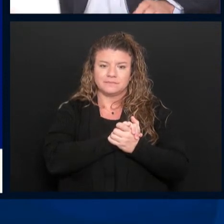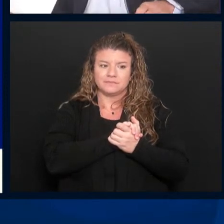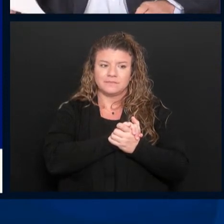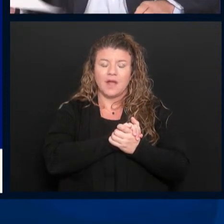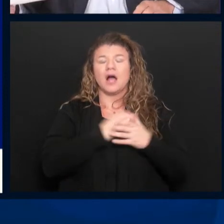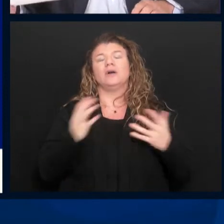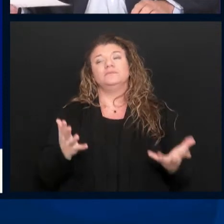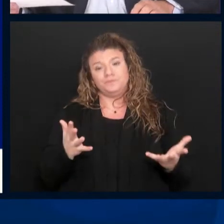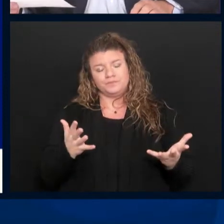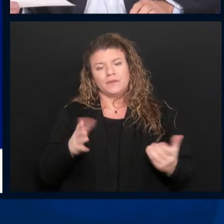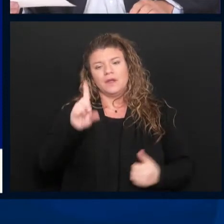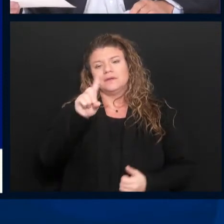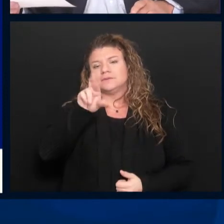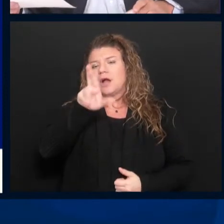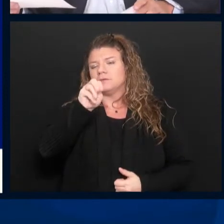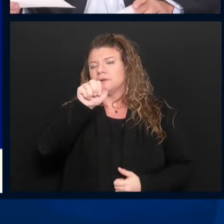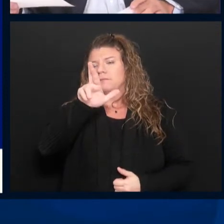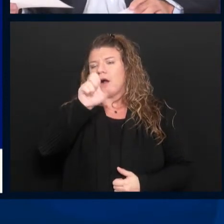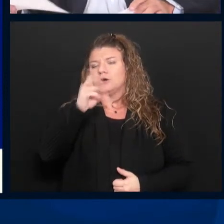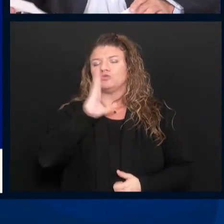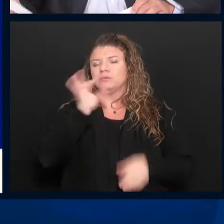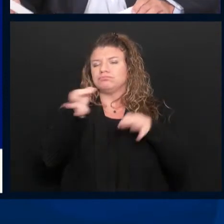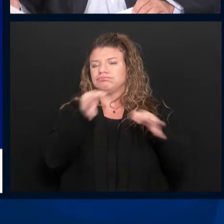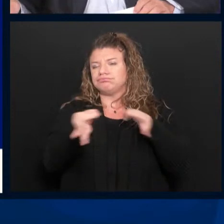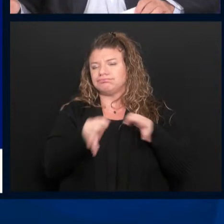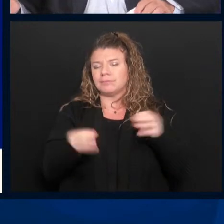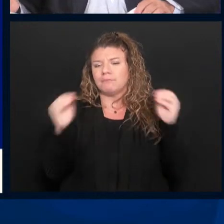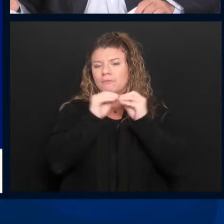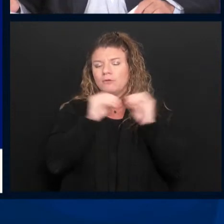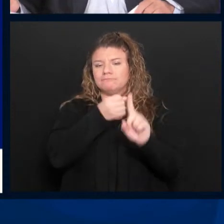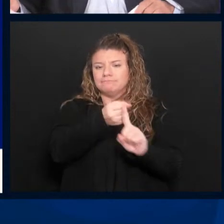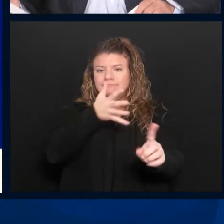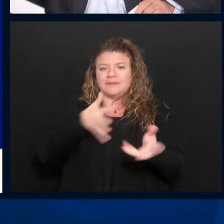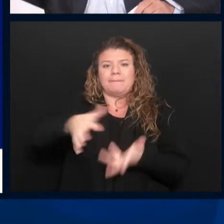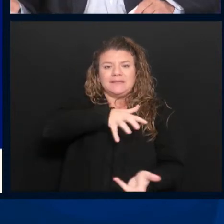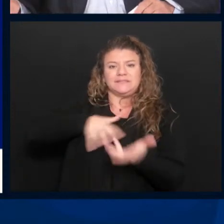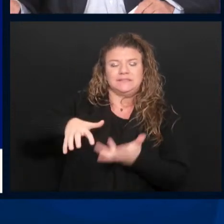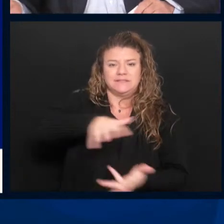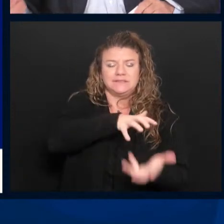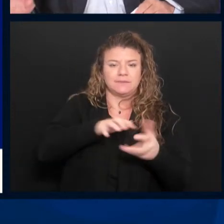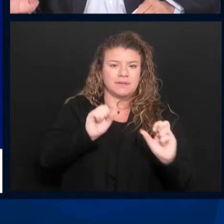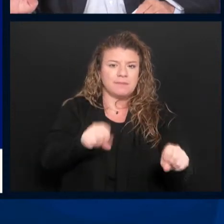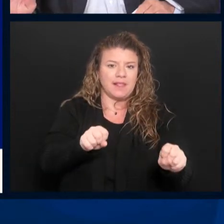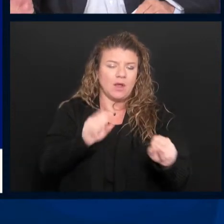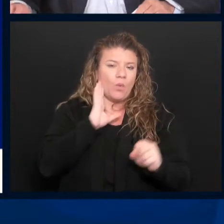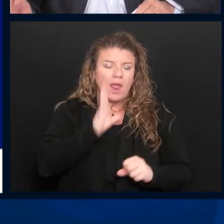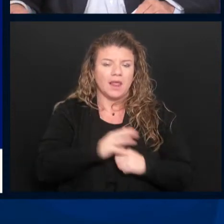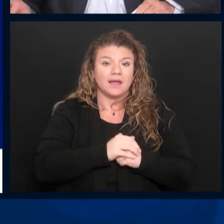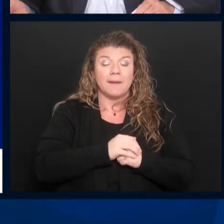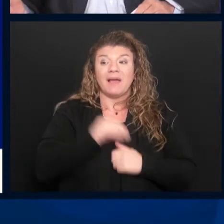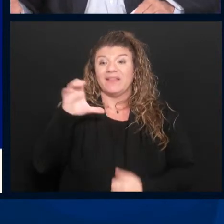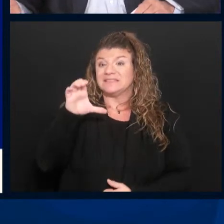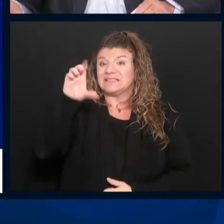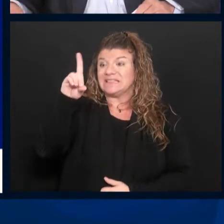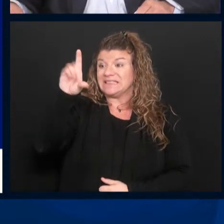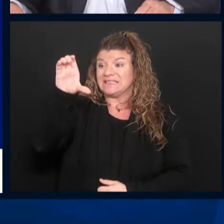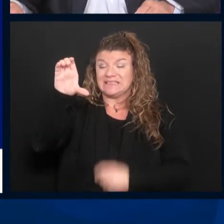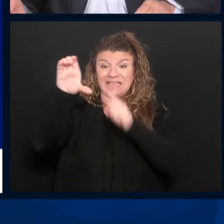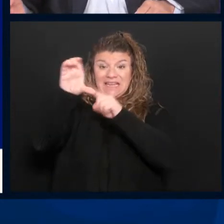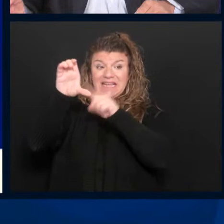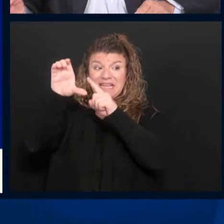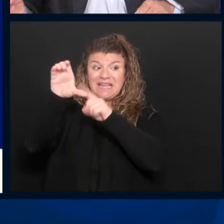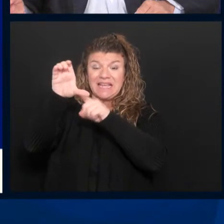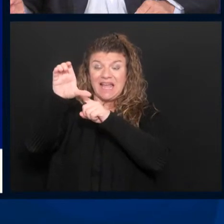Well, Dr. Marshall will go through the mixing of the brands, you know, and everything with you. The CDC, I'm